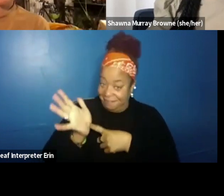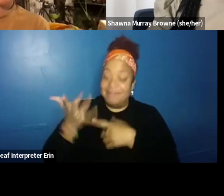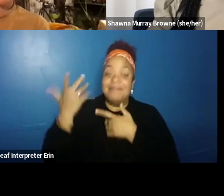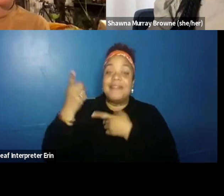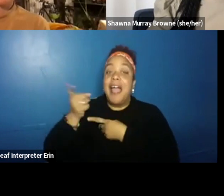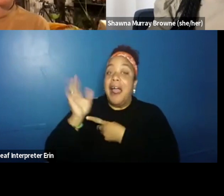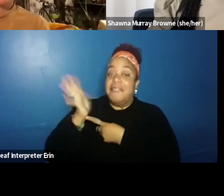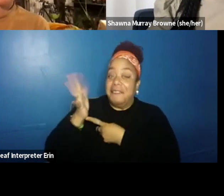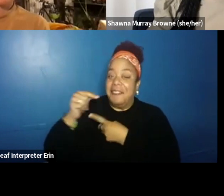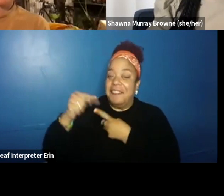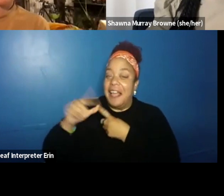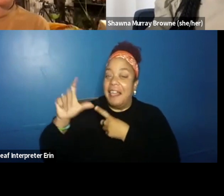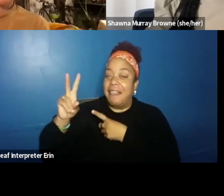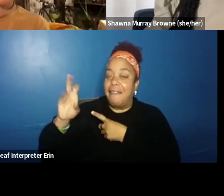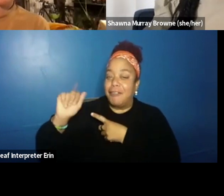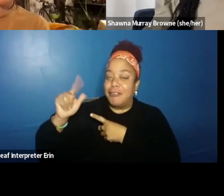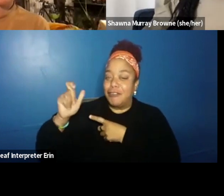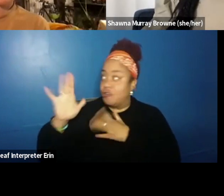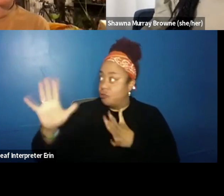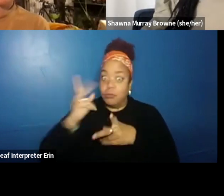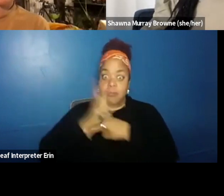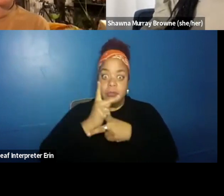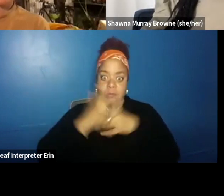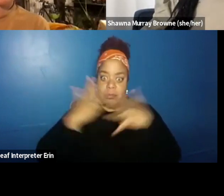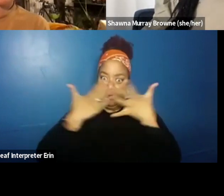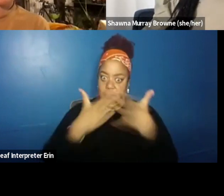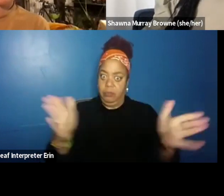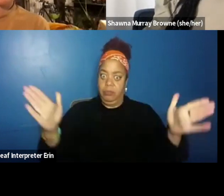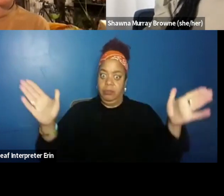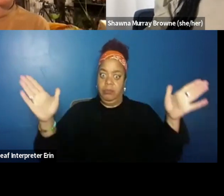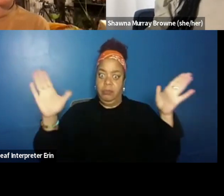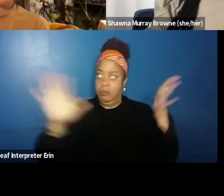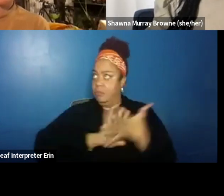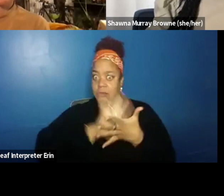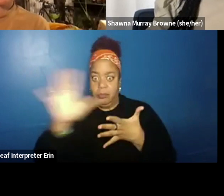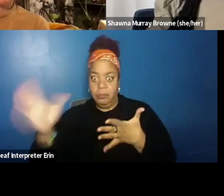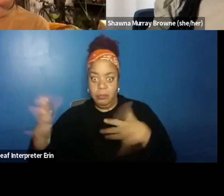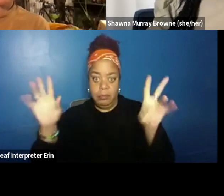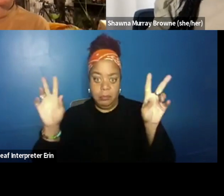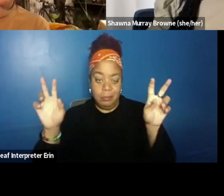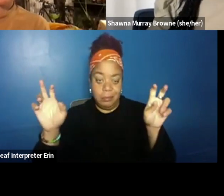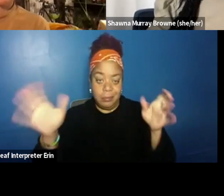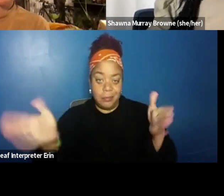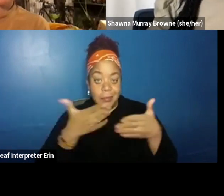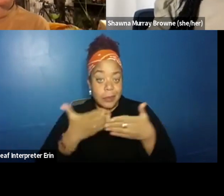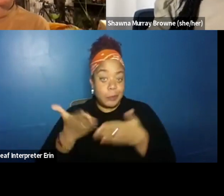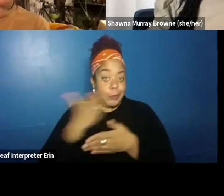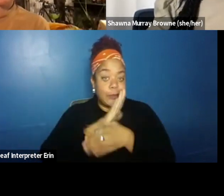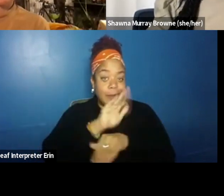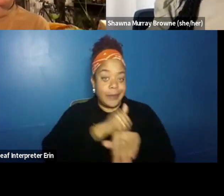can be used to justify any and all manner of commodification, pathologization,